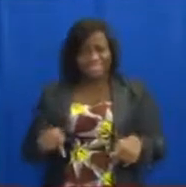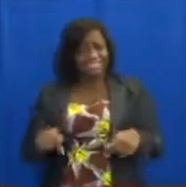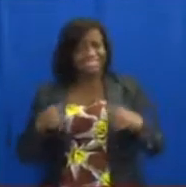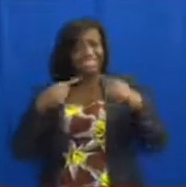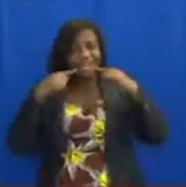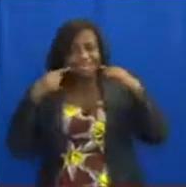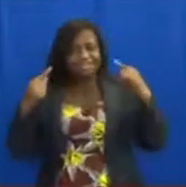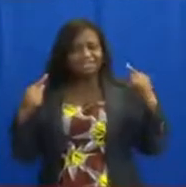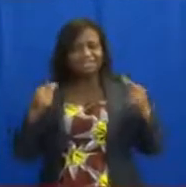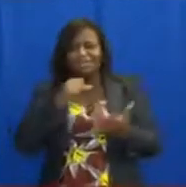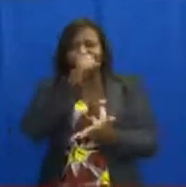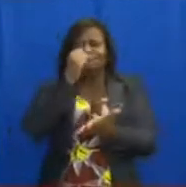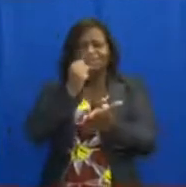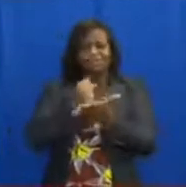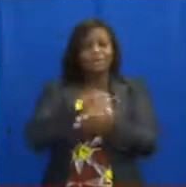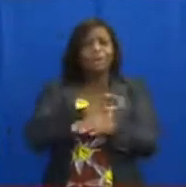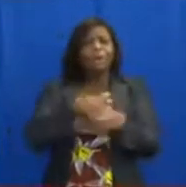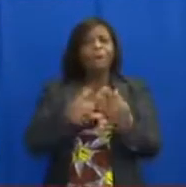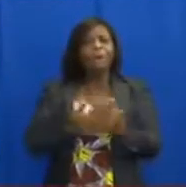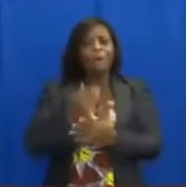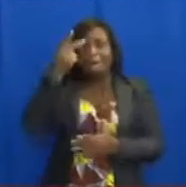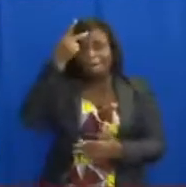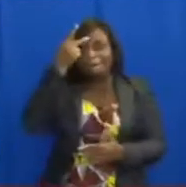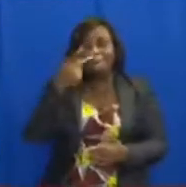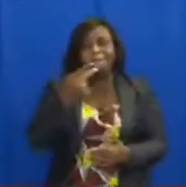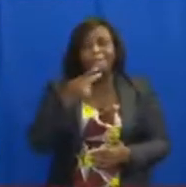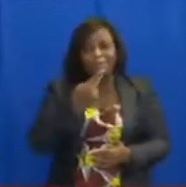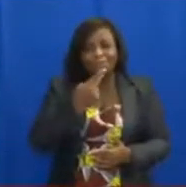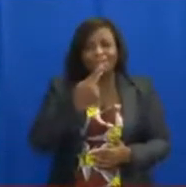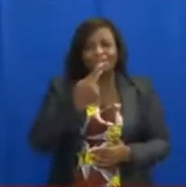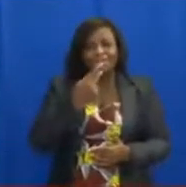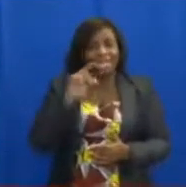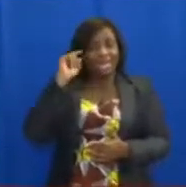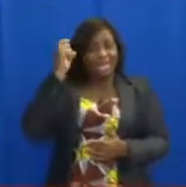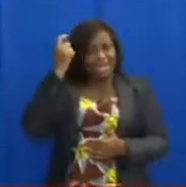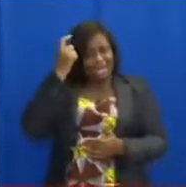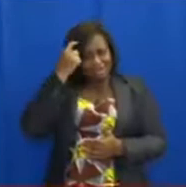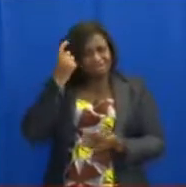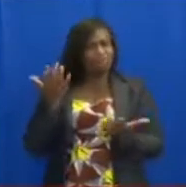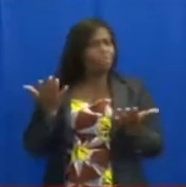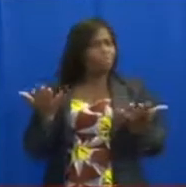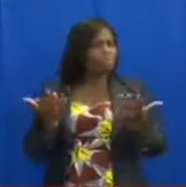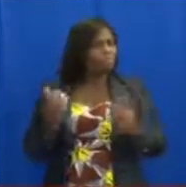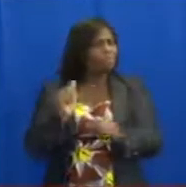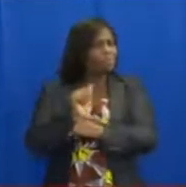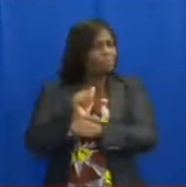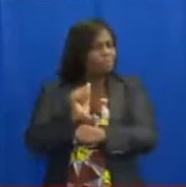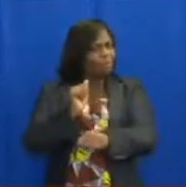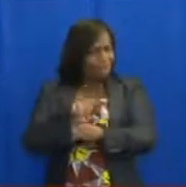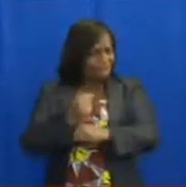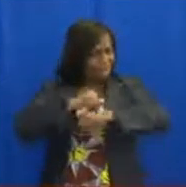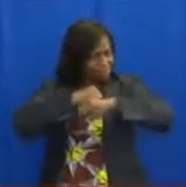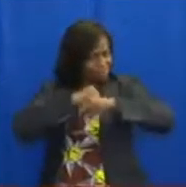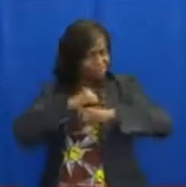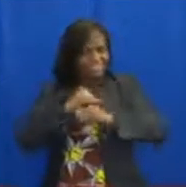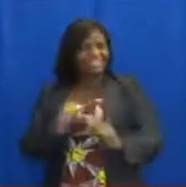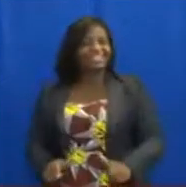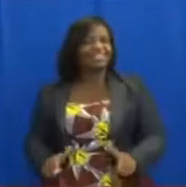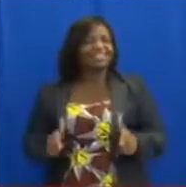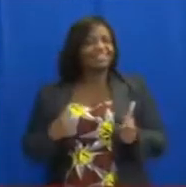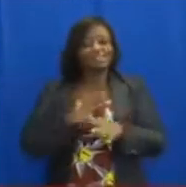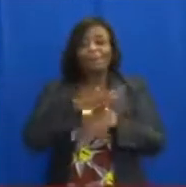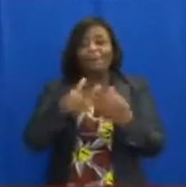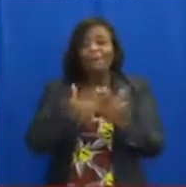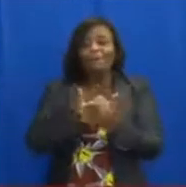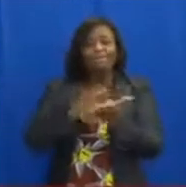address to assure all parents and guardians the government is determined to protect the lives of